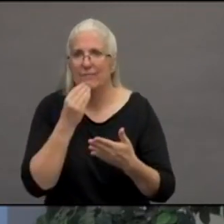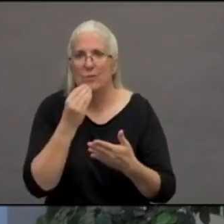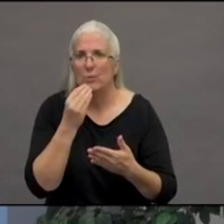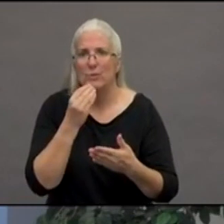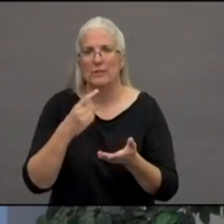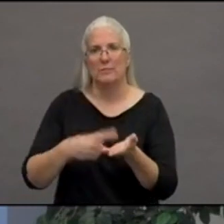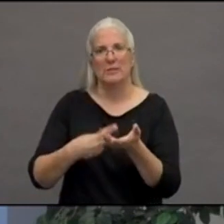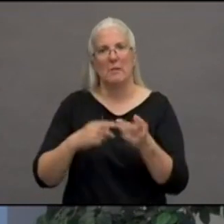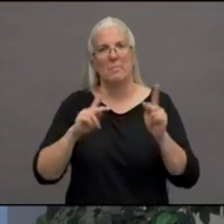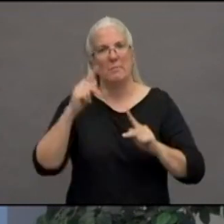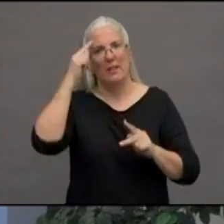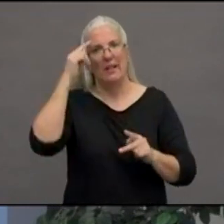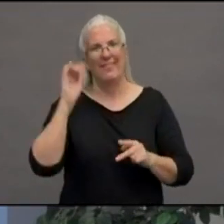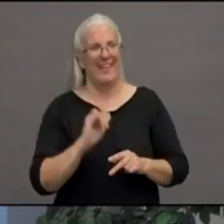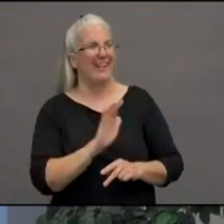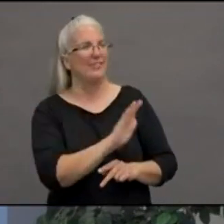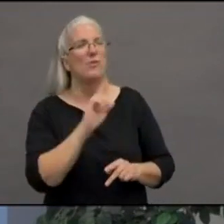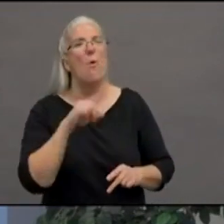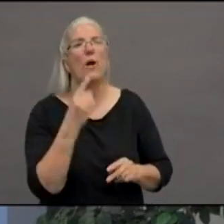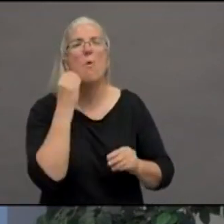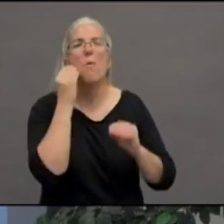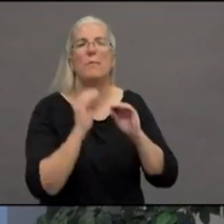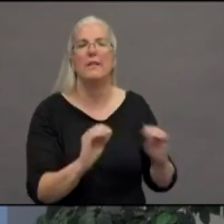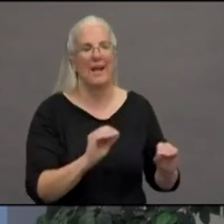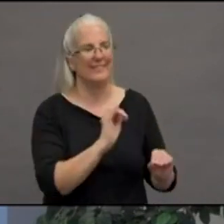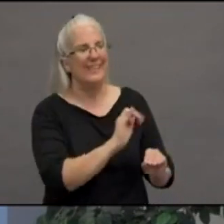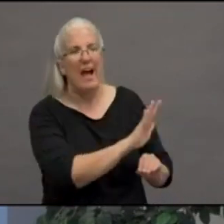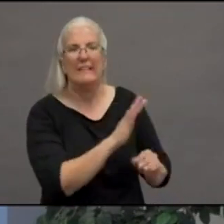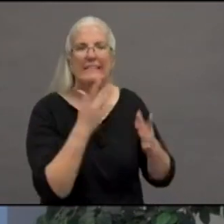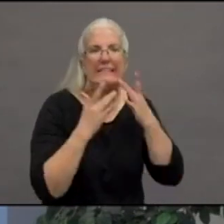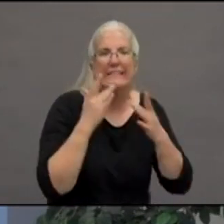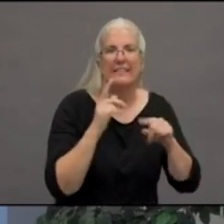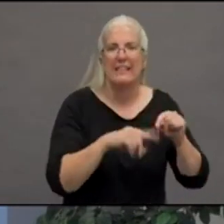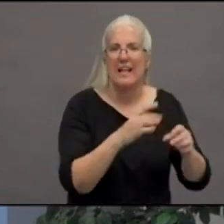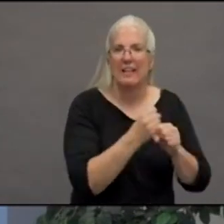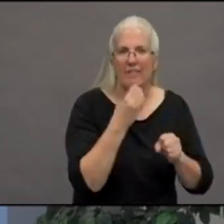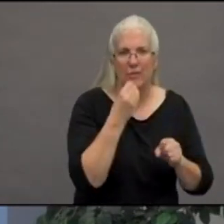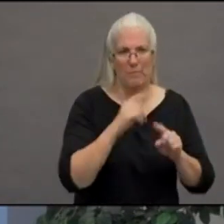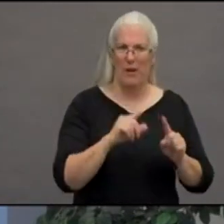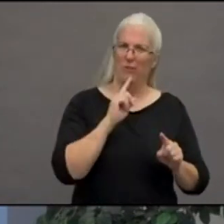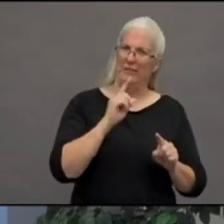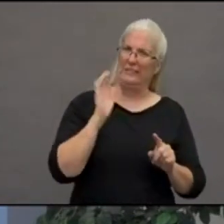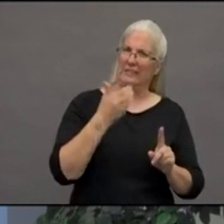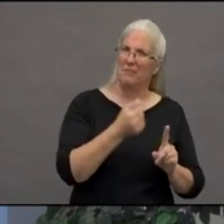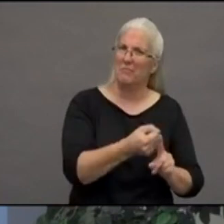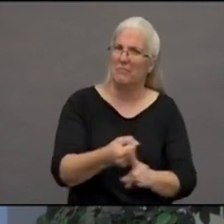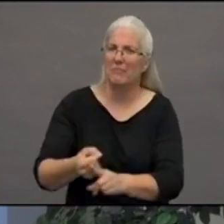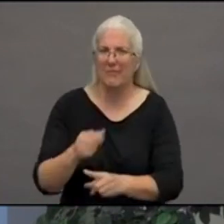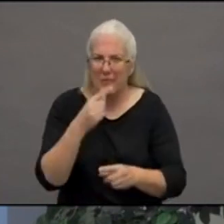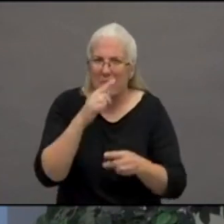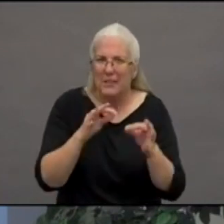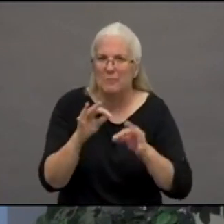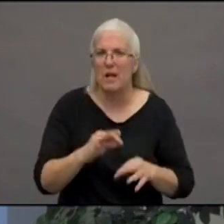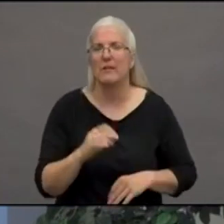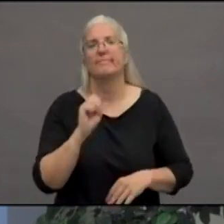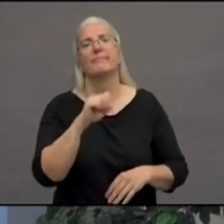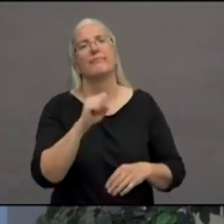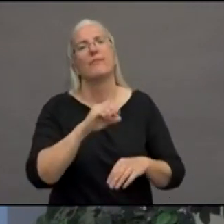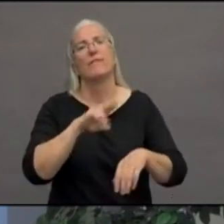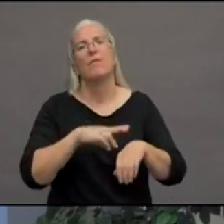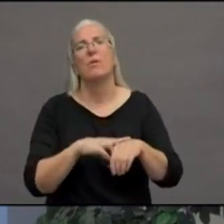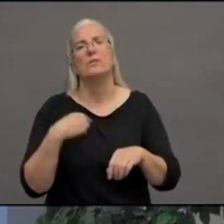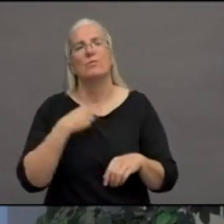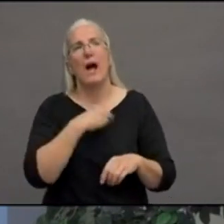just a problem for those facing homelessness? Right. So obviously we need to keep in mind our homeless, they're one of the most vulnerable populations. They're